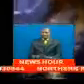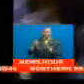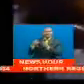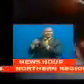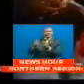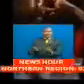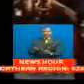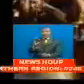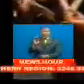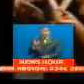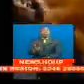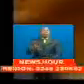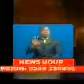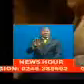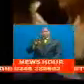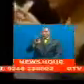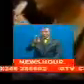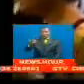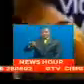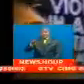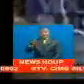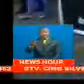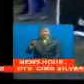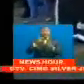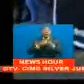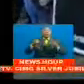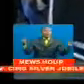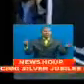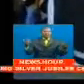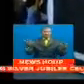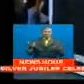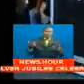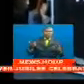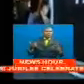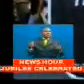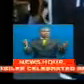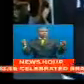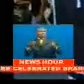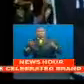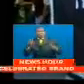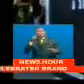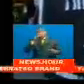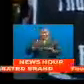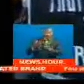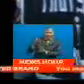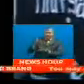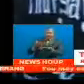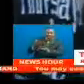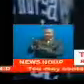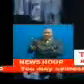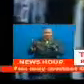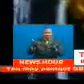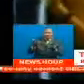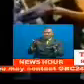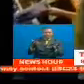Since the Beijing Declaration and Platform for Action, which has spearheaded the fight for women's rights, a lot of progress has